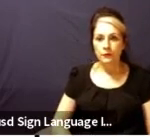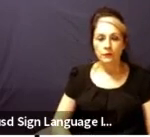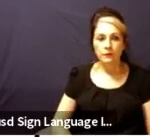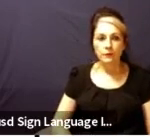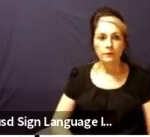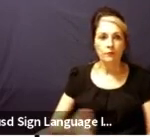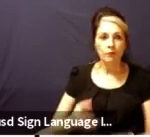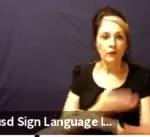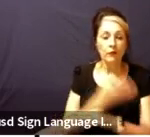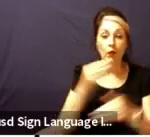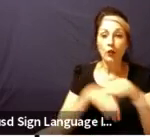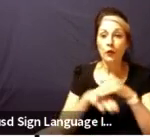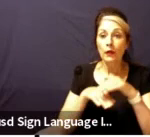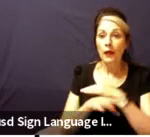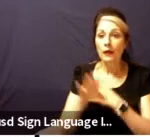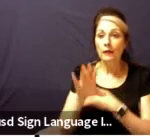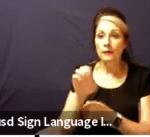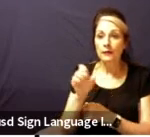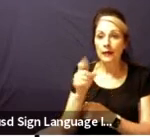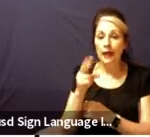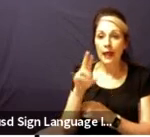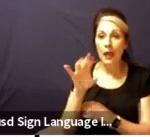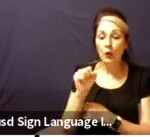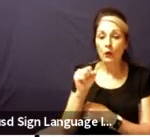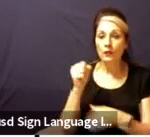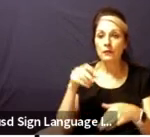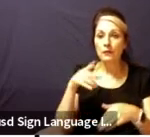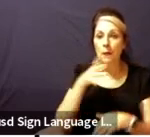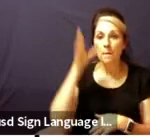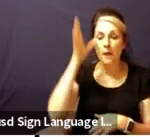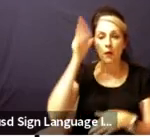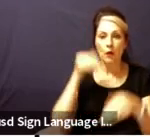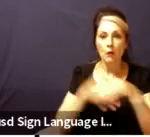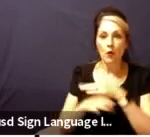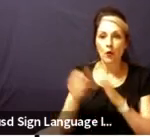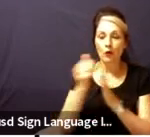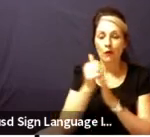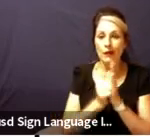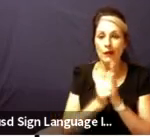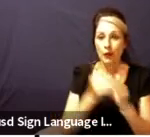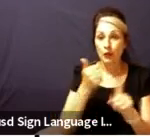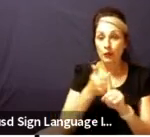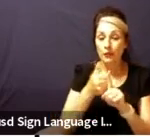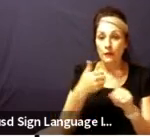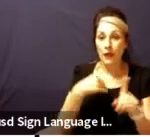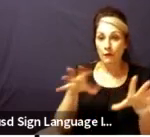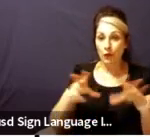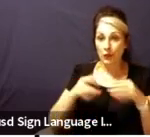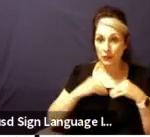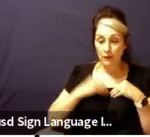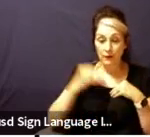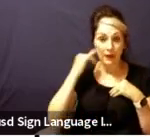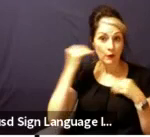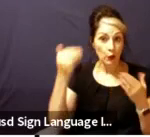Before you can access your Aeries Parent Portal account, you should have received, if you're a